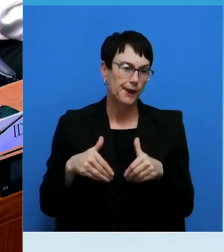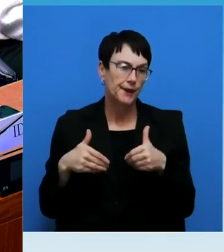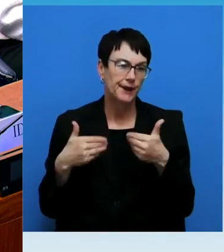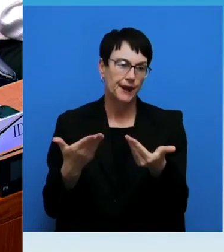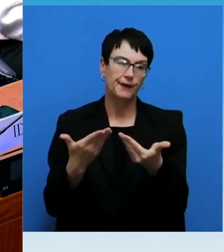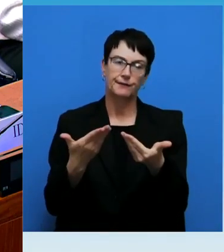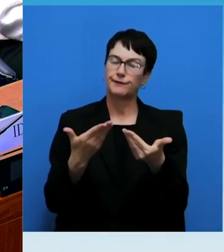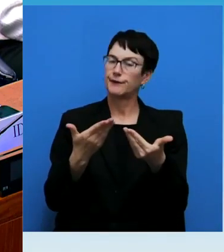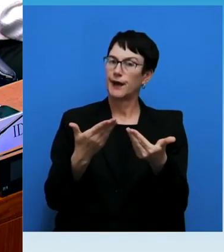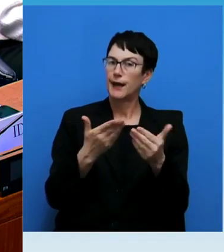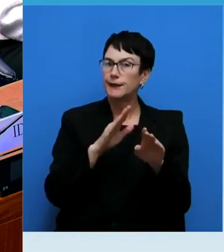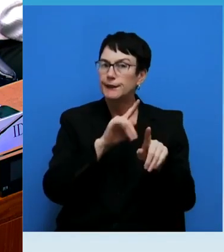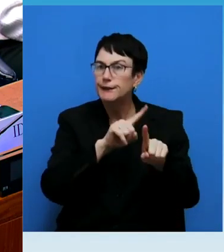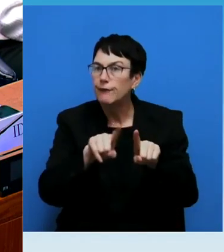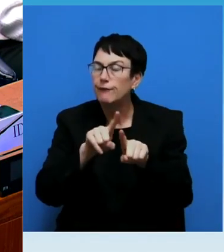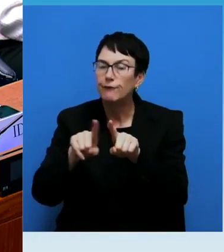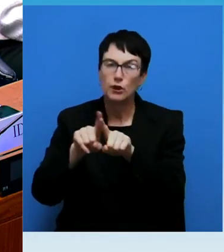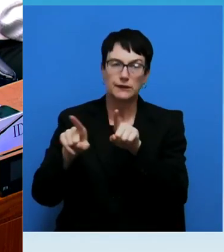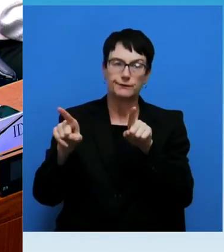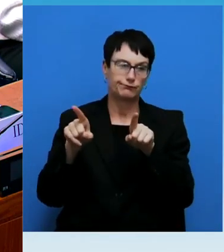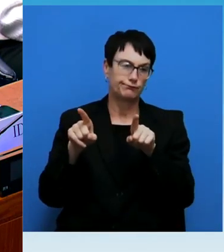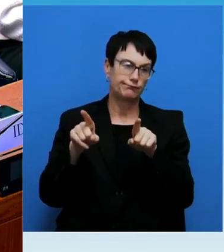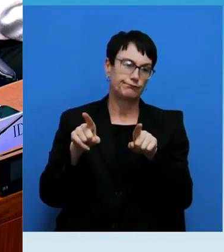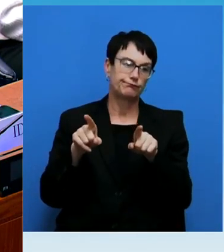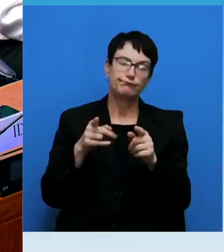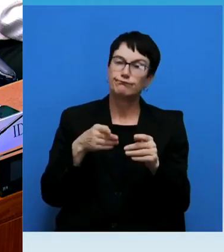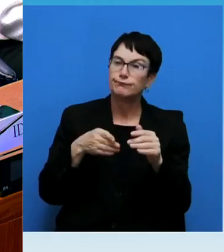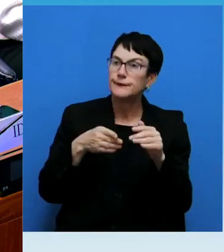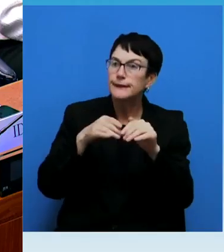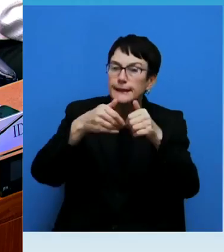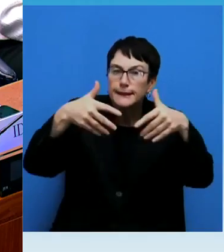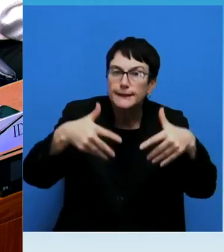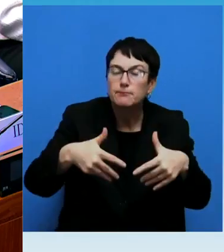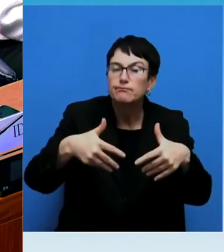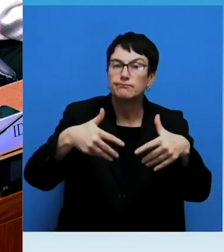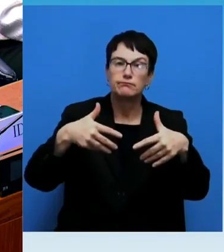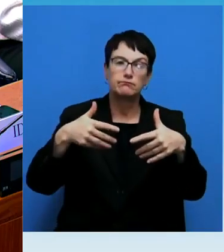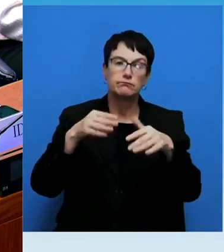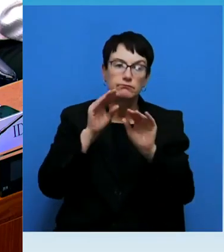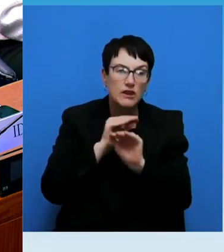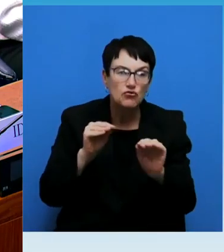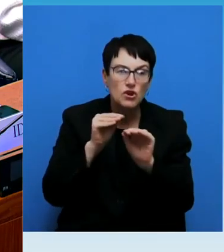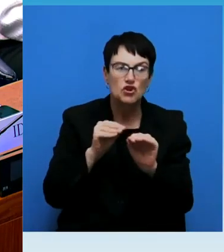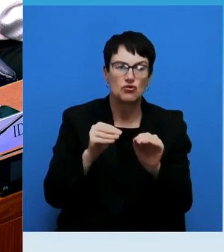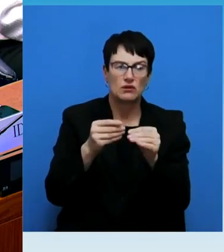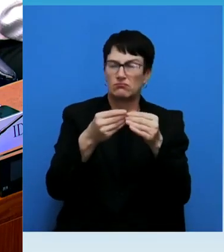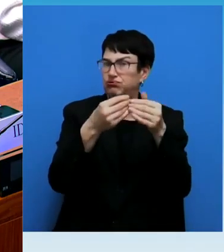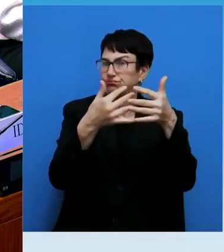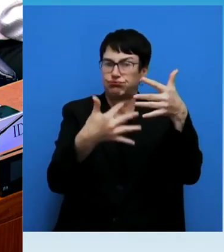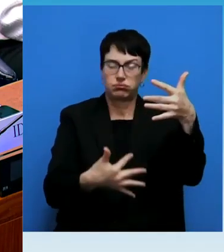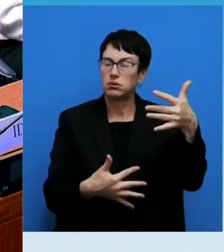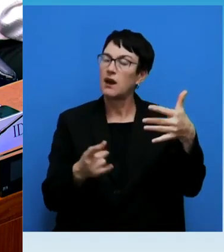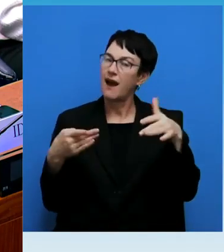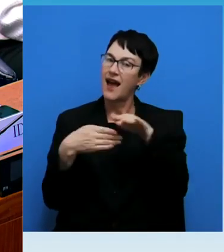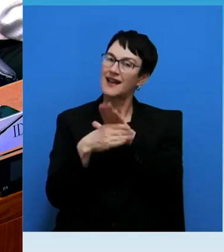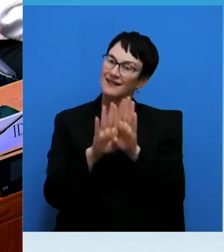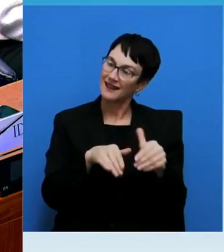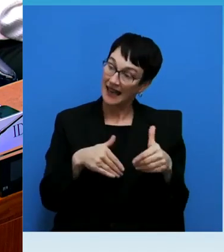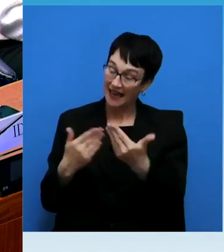eliminate the structural barriers that still persist. In this way, the implementation of